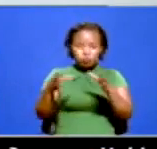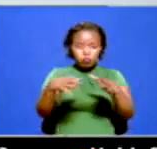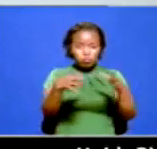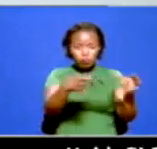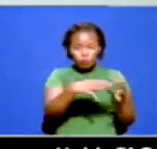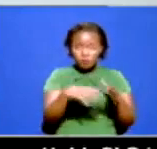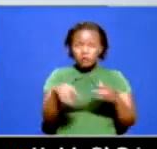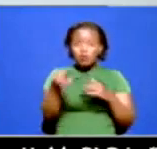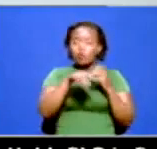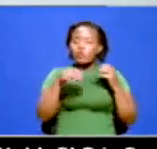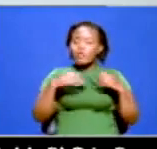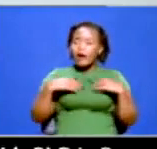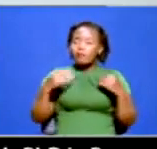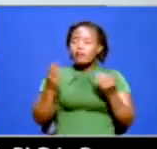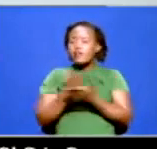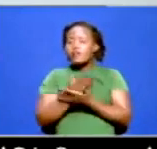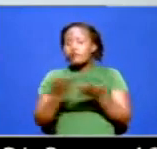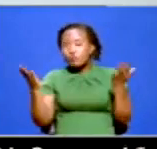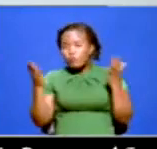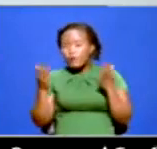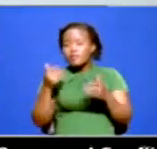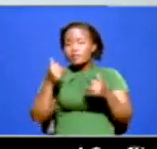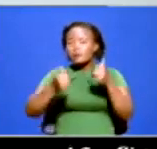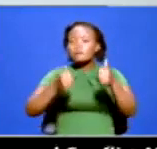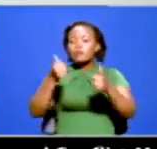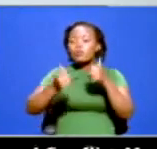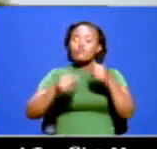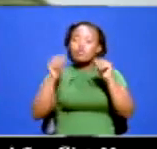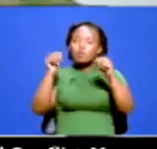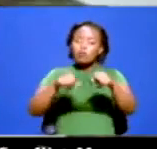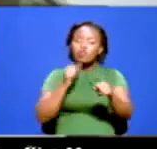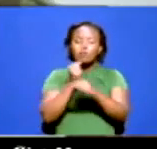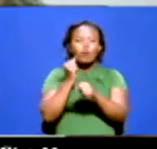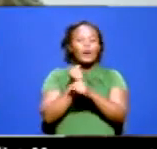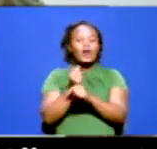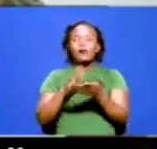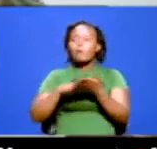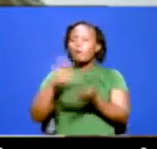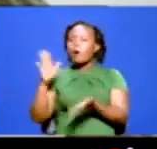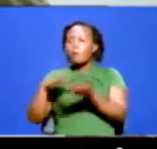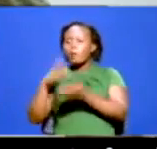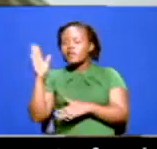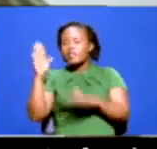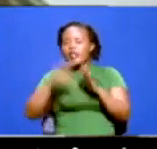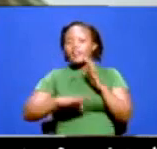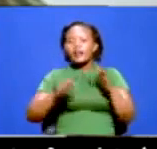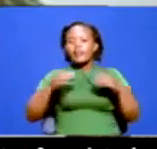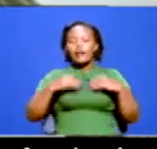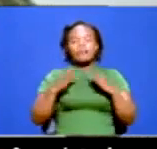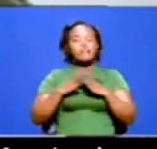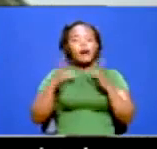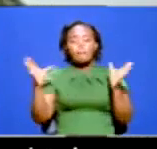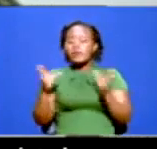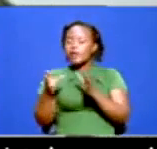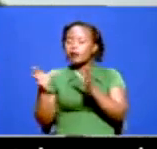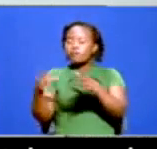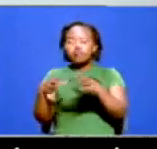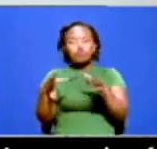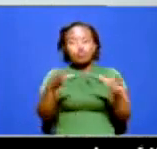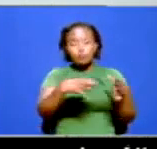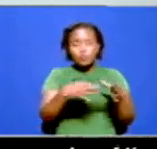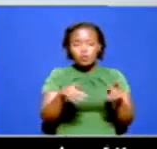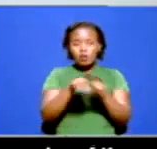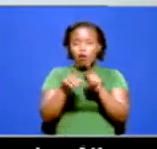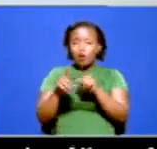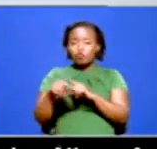equipment that are that can perform much more than having a very big force, and therefore you need to